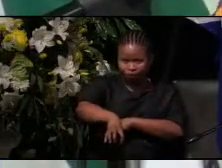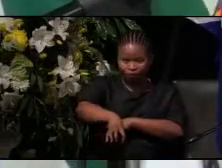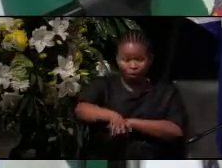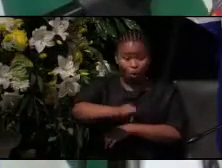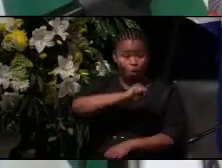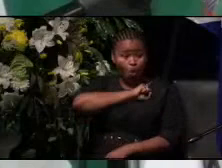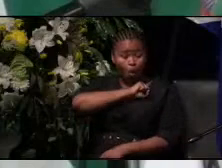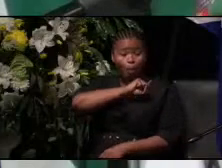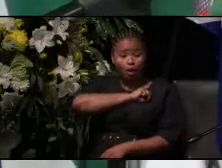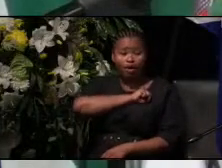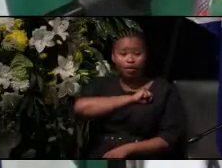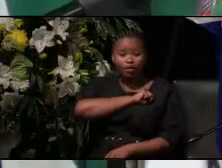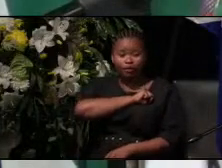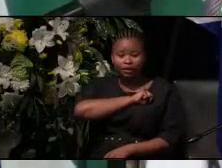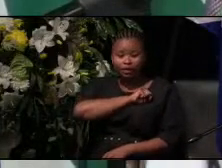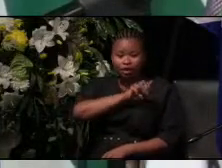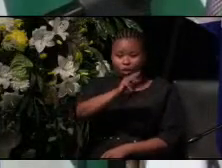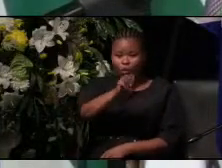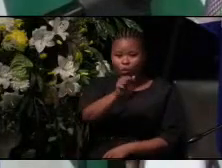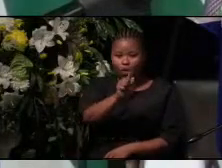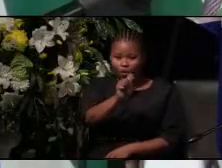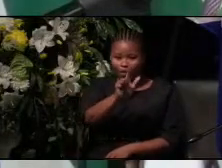comrade pool